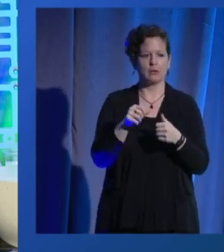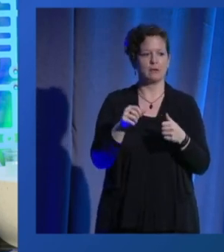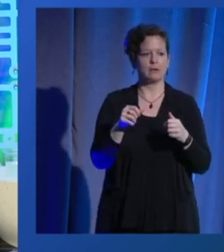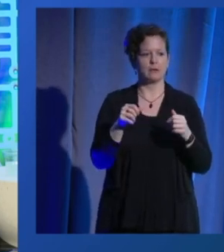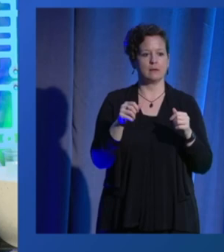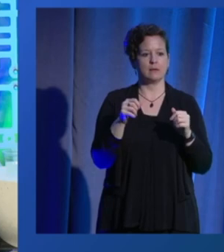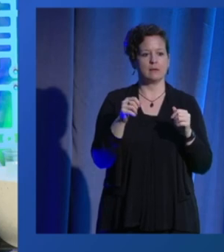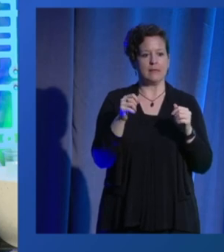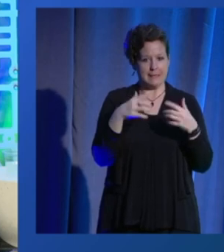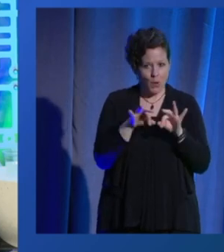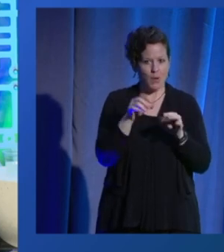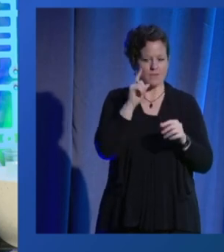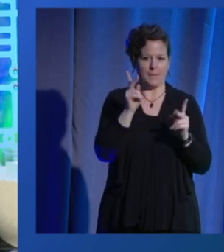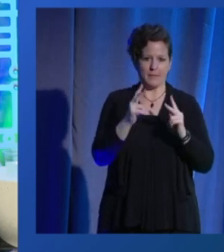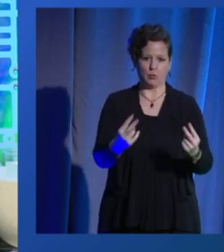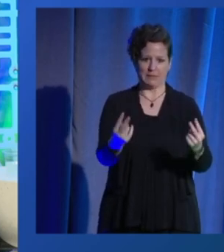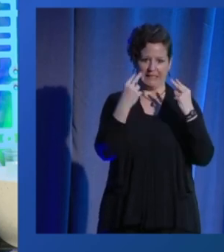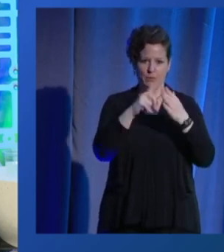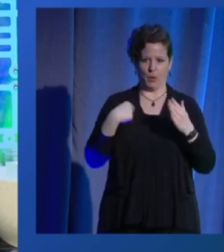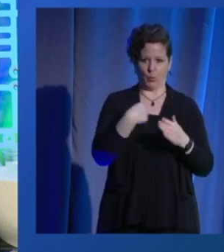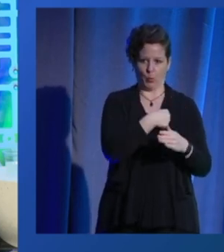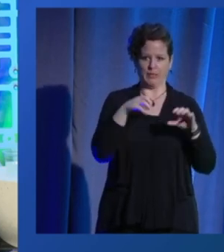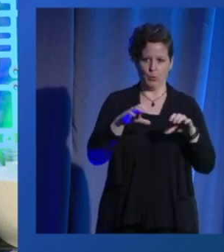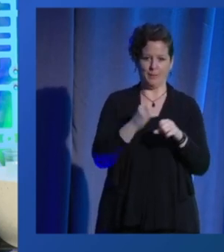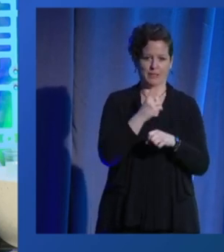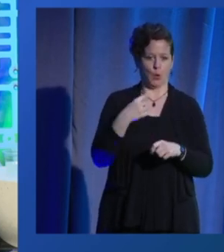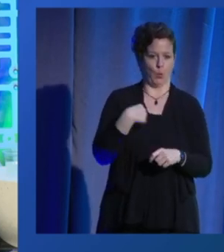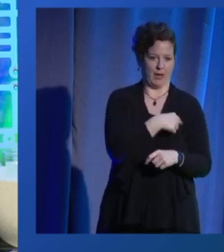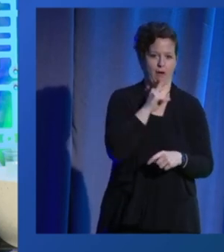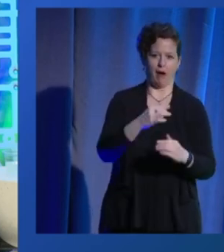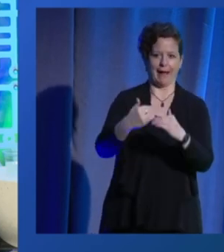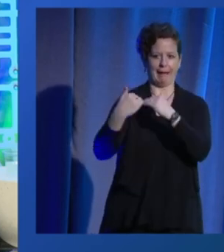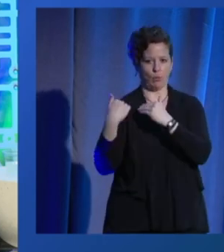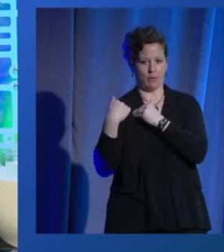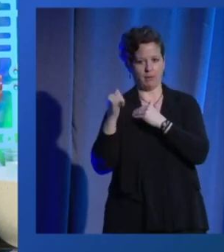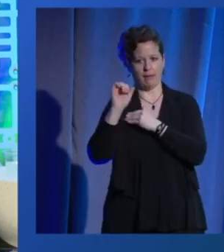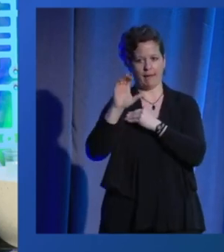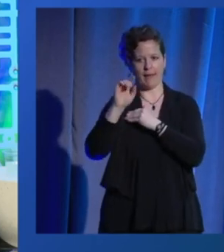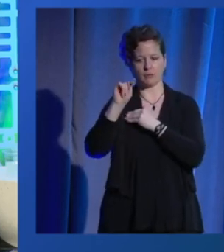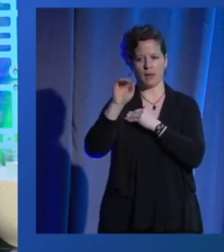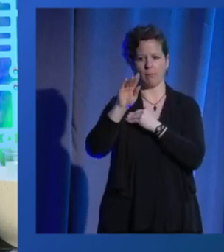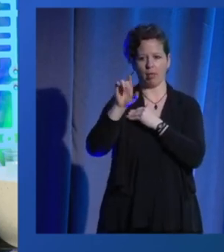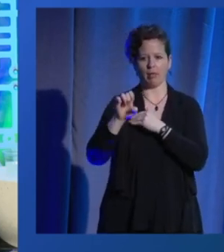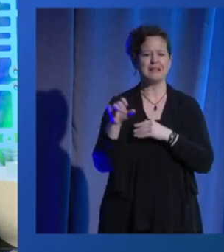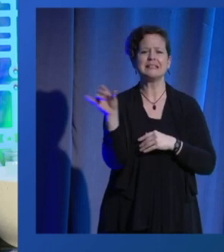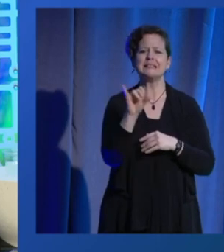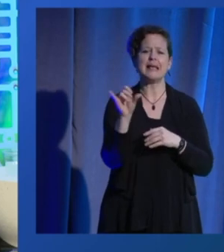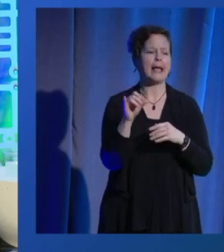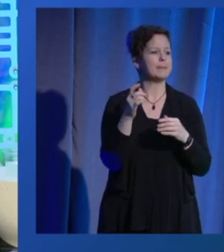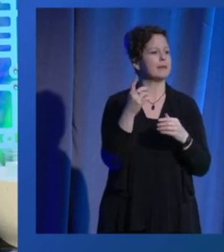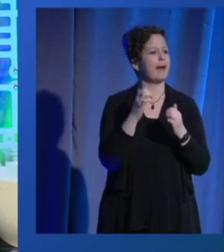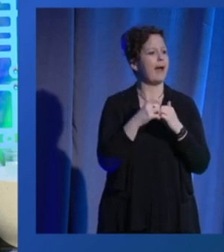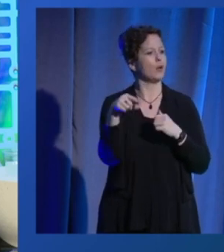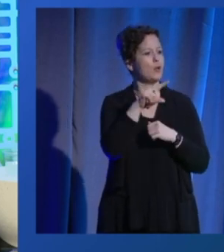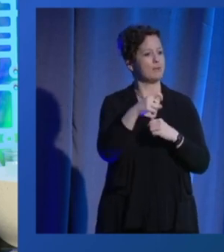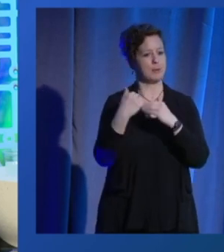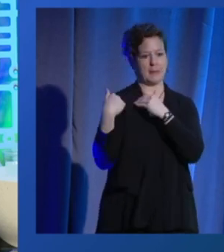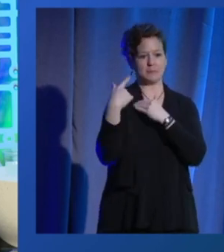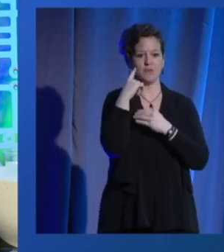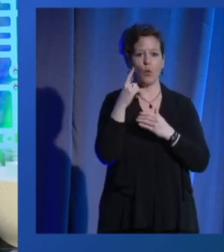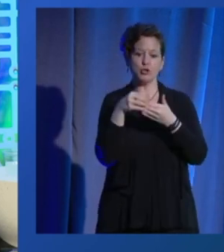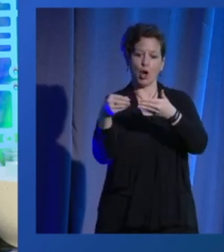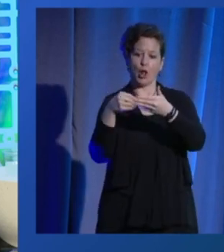accountable for our actions right because at the end of the day just like how we have to be accountable for every dollar that we